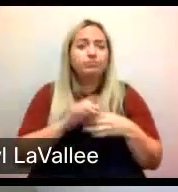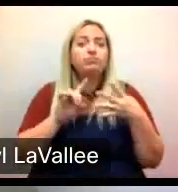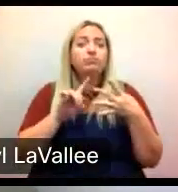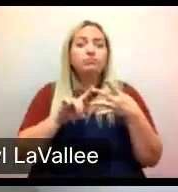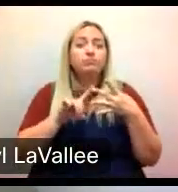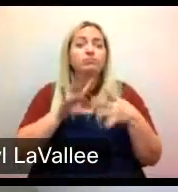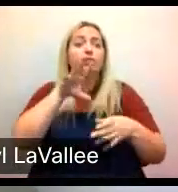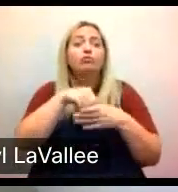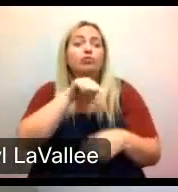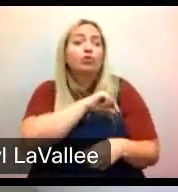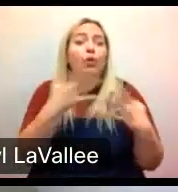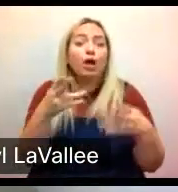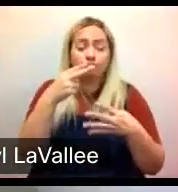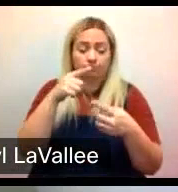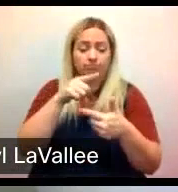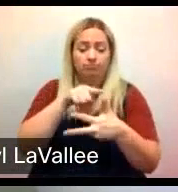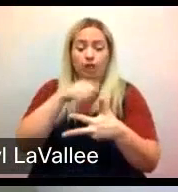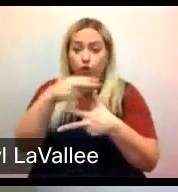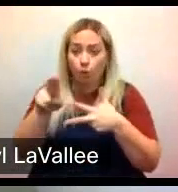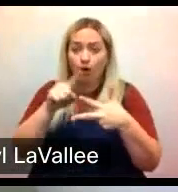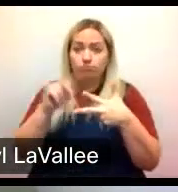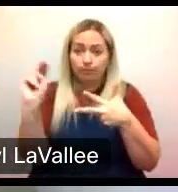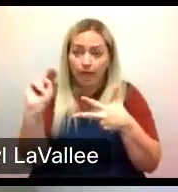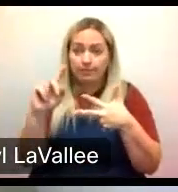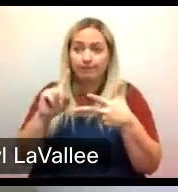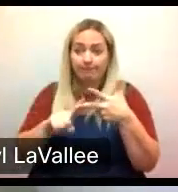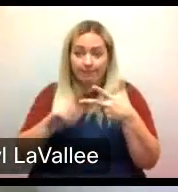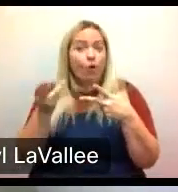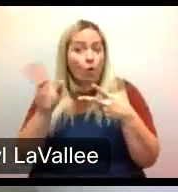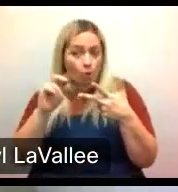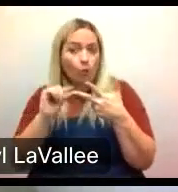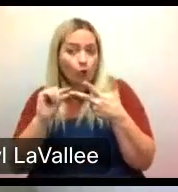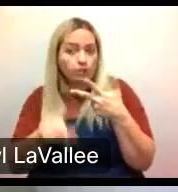include short, objective, and in our own words.